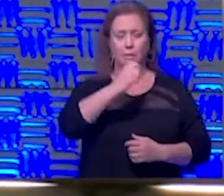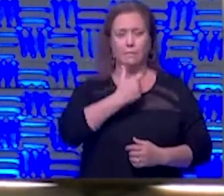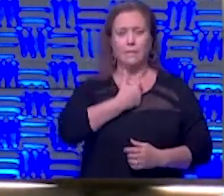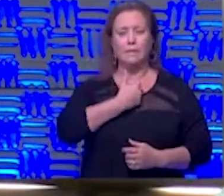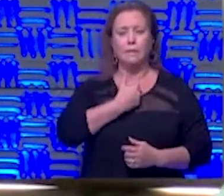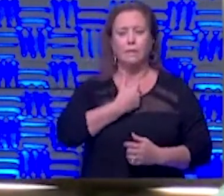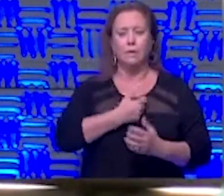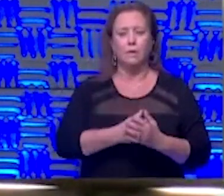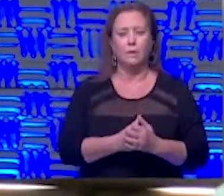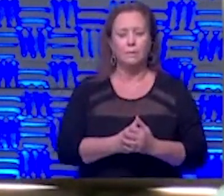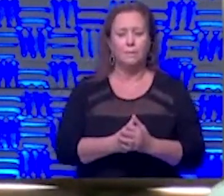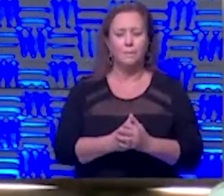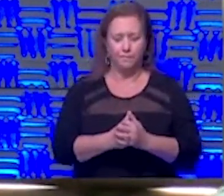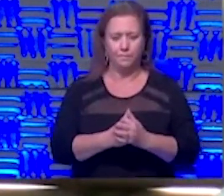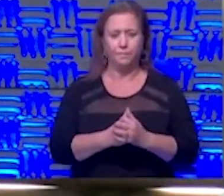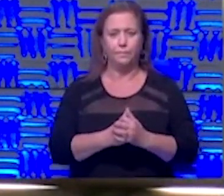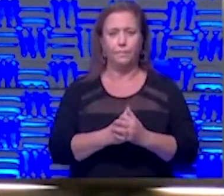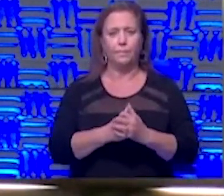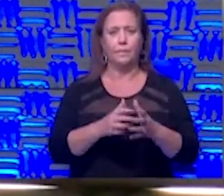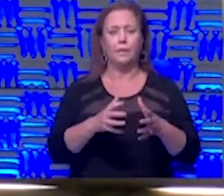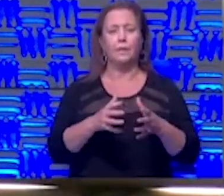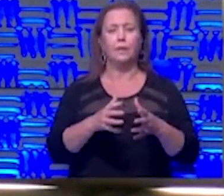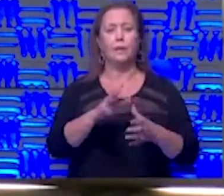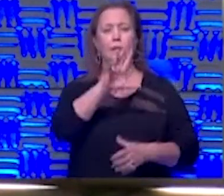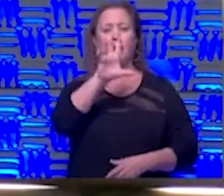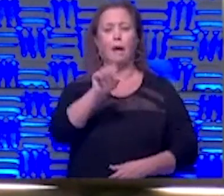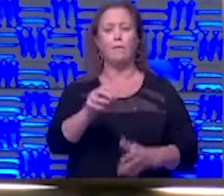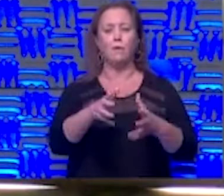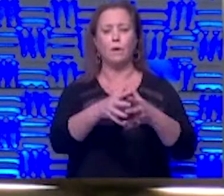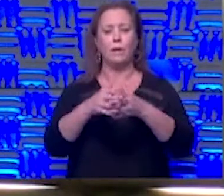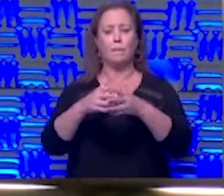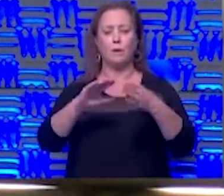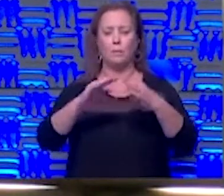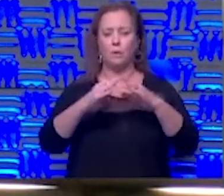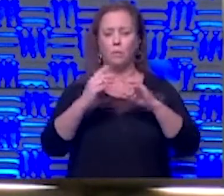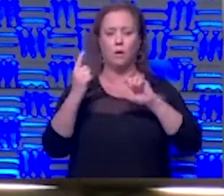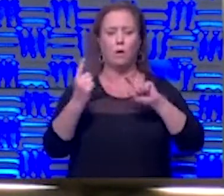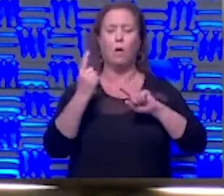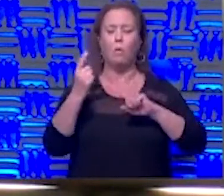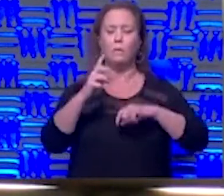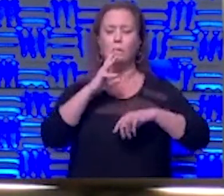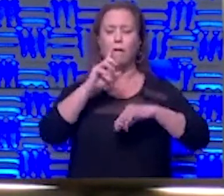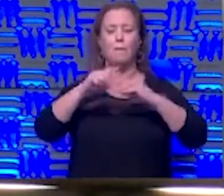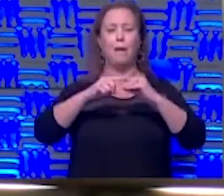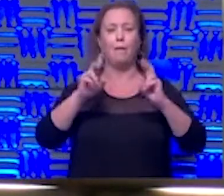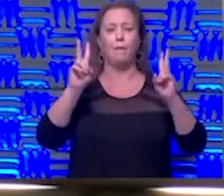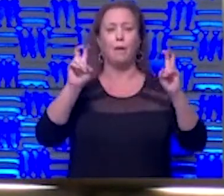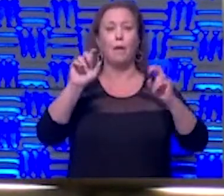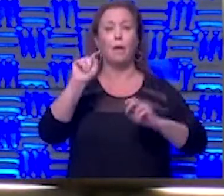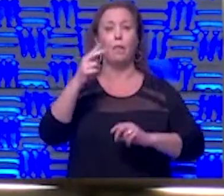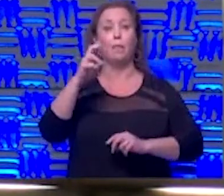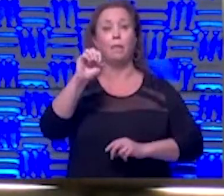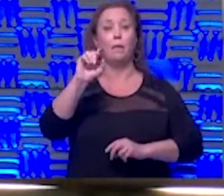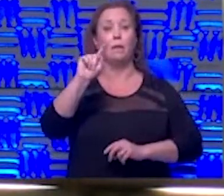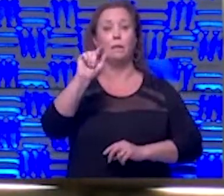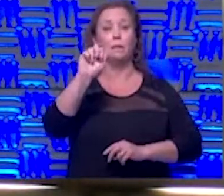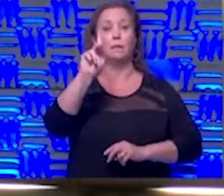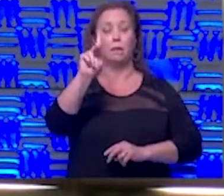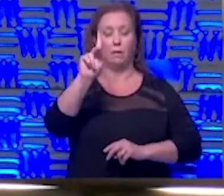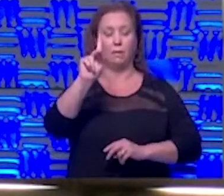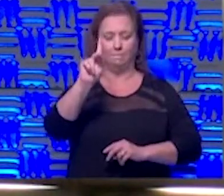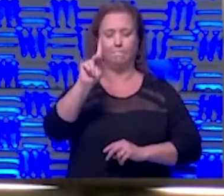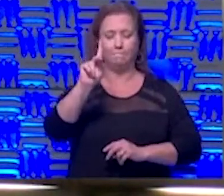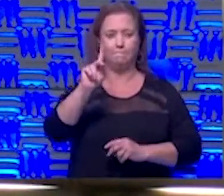In the African American community, we always talk about having to talk, and I've had to